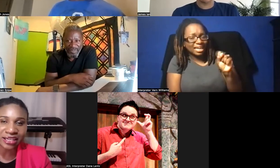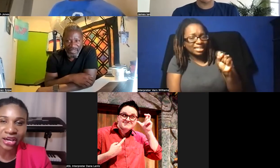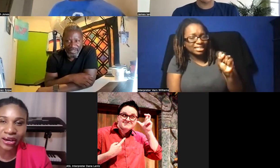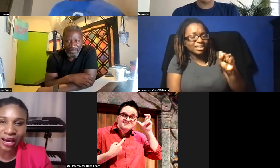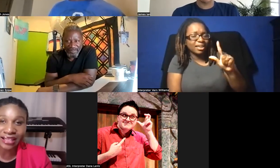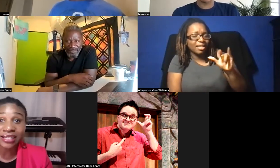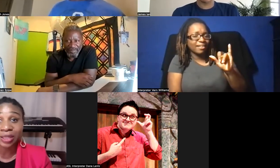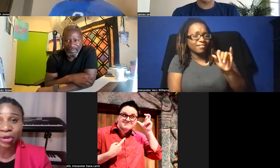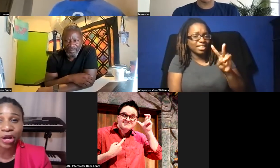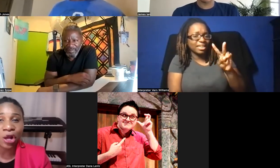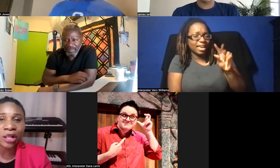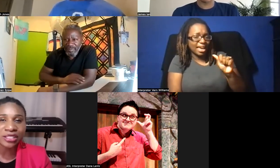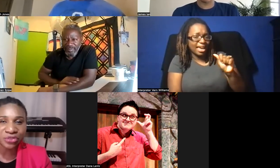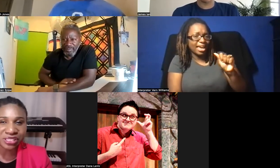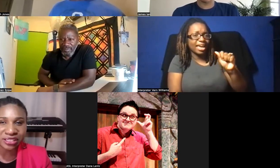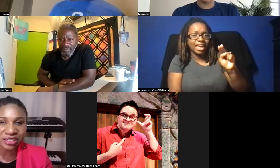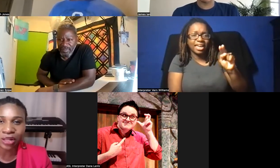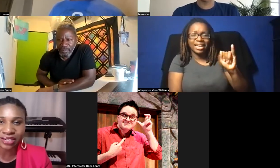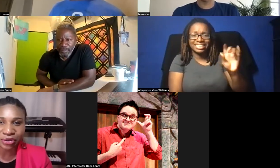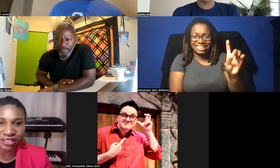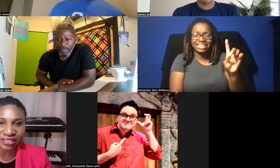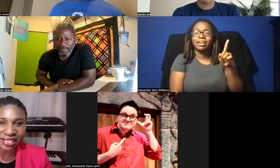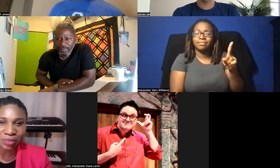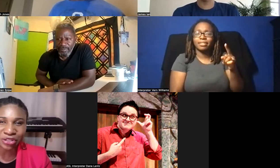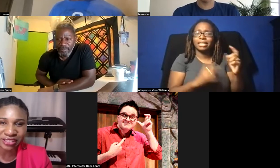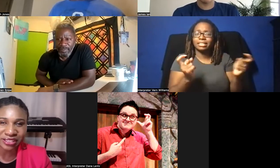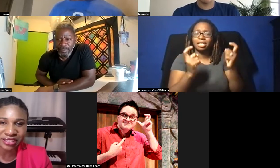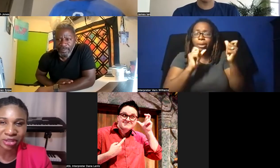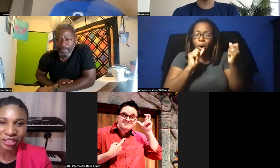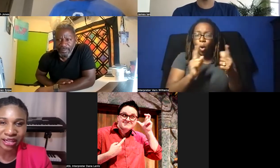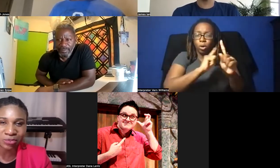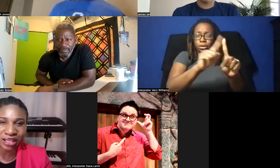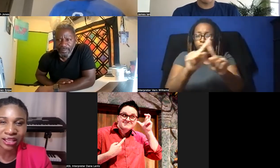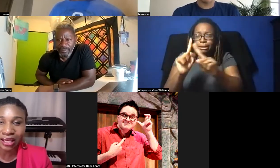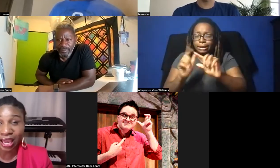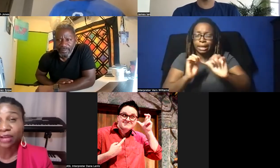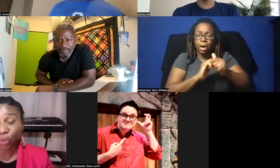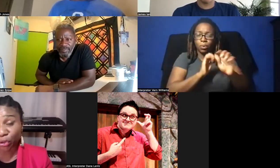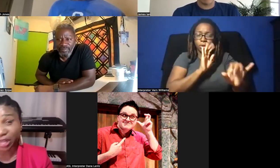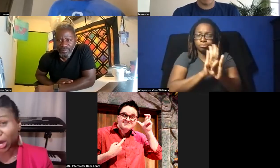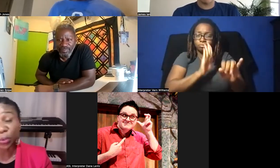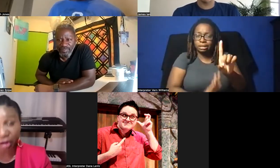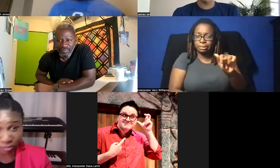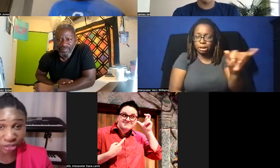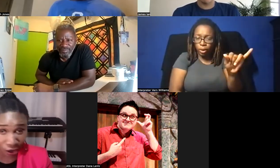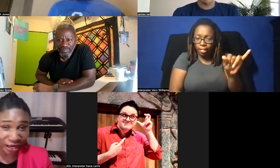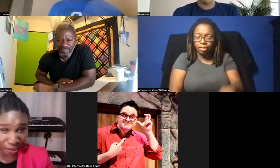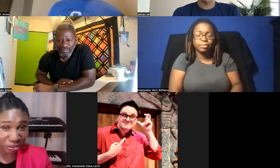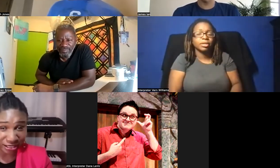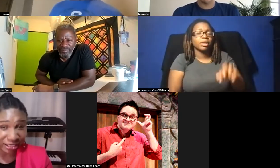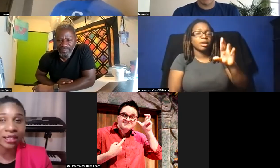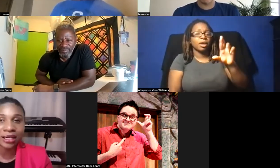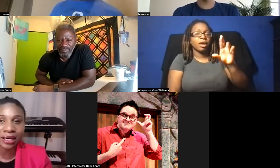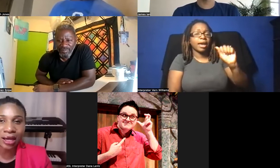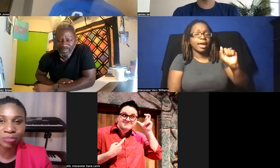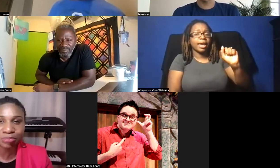SINSINVALID, and they celebrate all differences and all diversities as it pertains to disability as well. And of course, check out RAMPD,